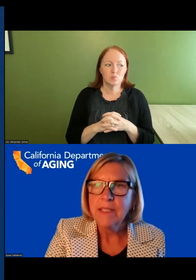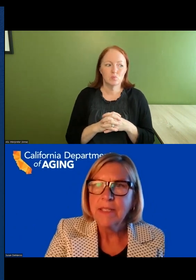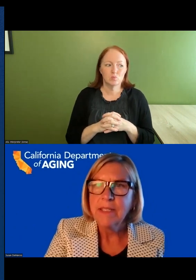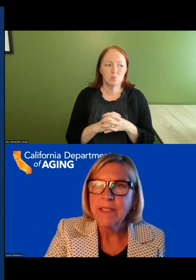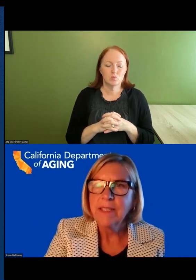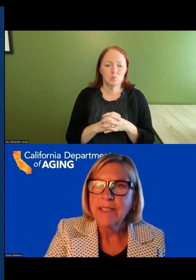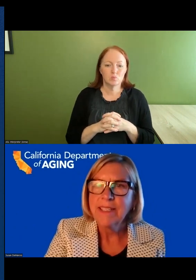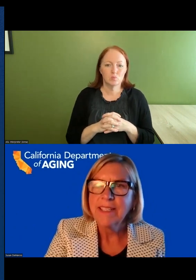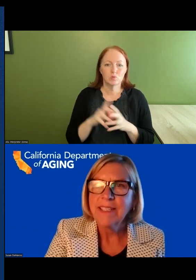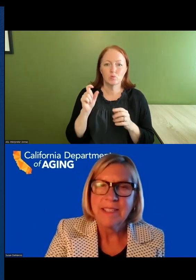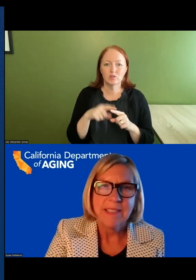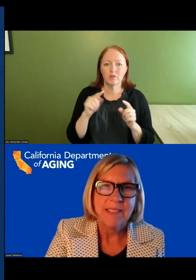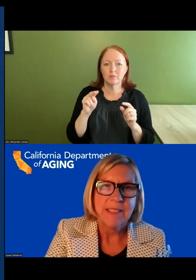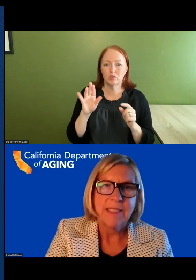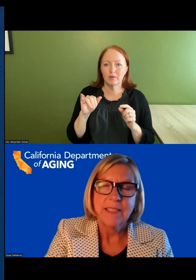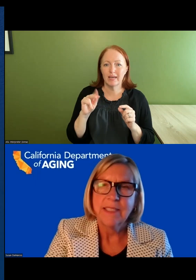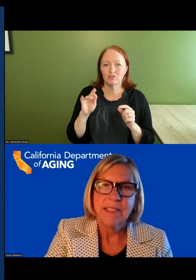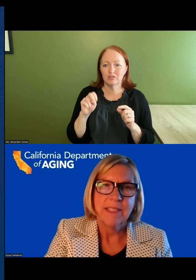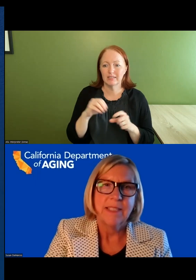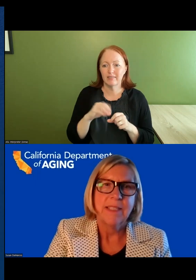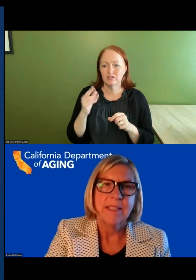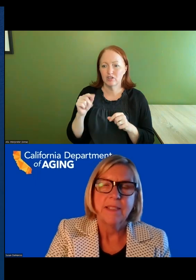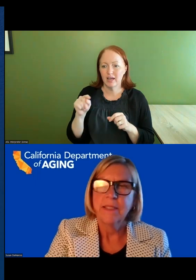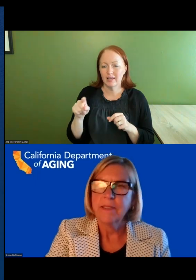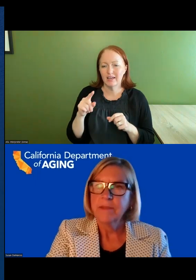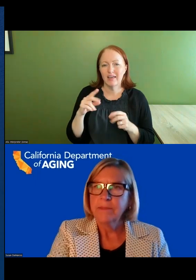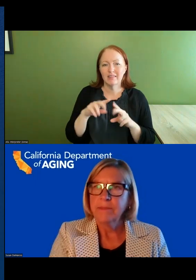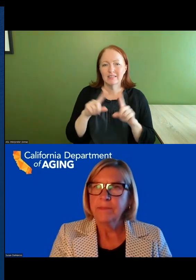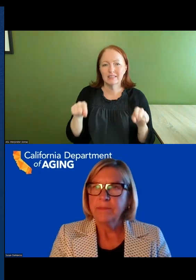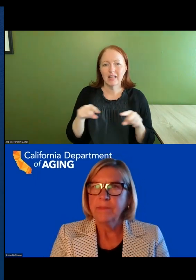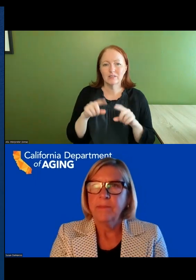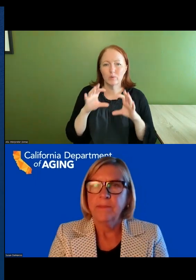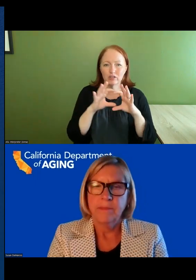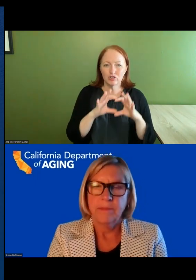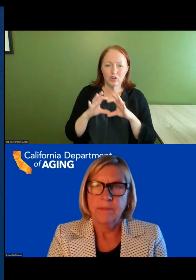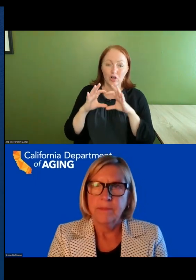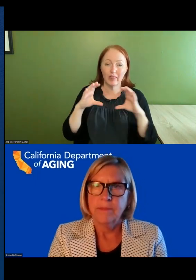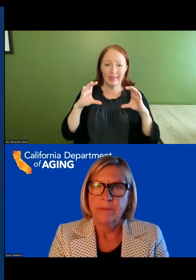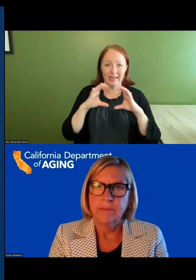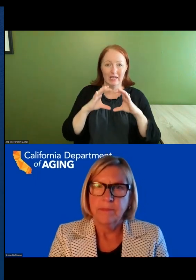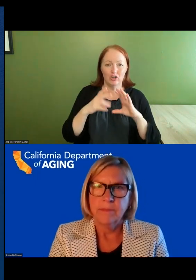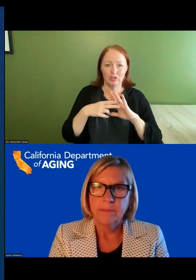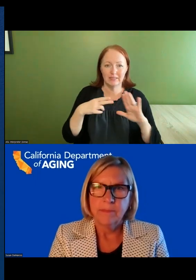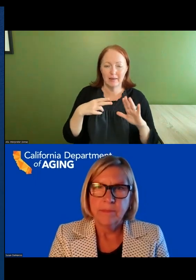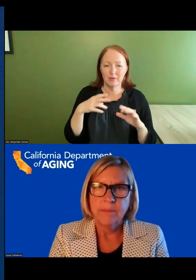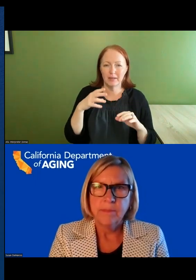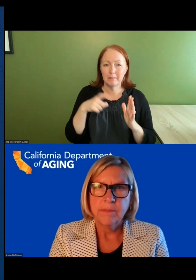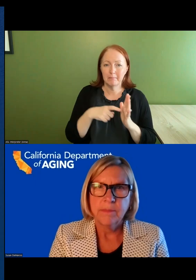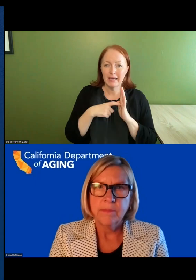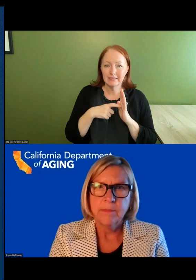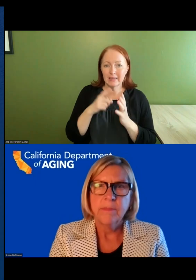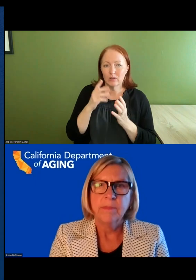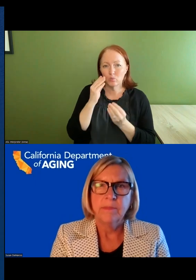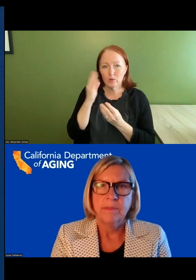We have a question from Tony Anderson in the chat. In the slides with the circles, the inner circle was labeled as mandated